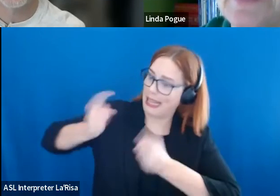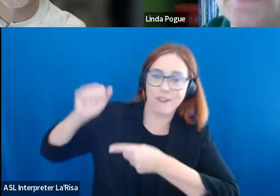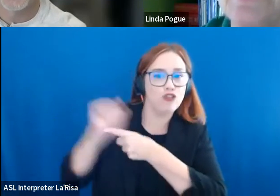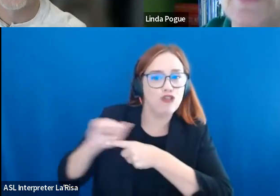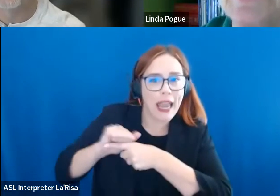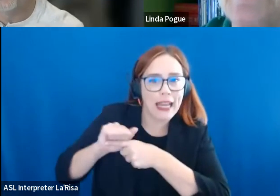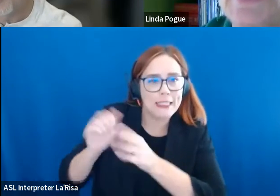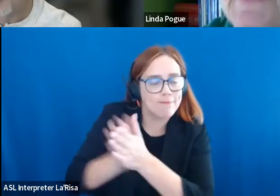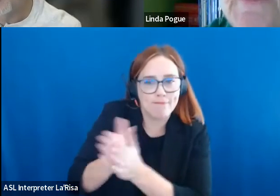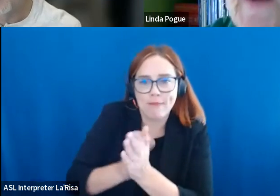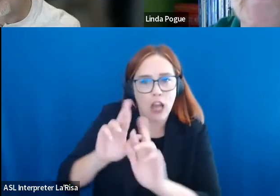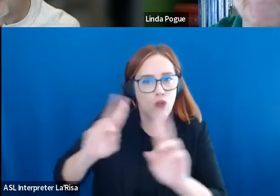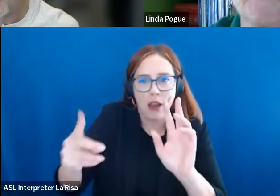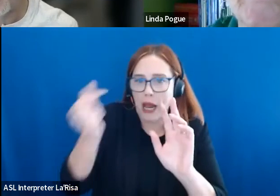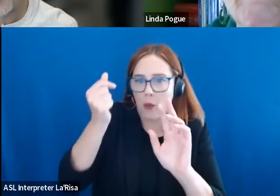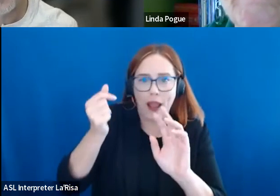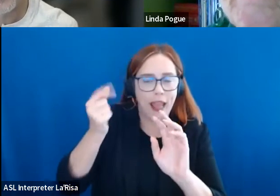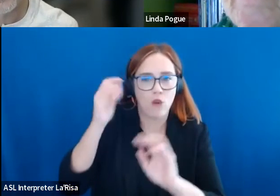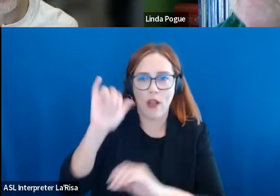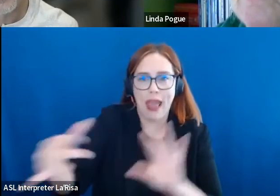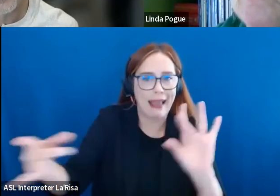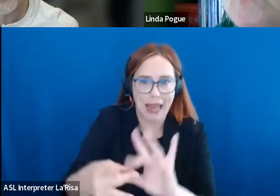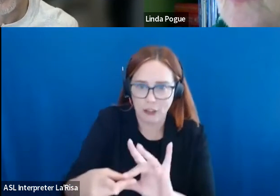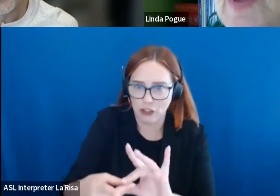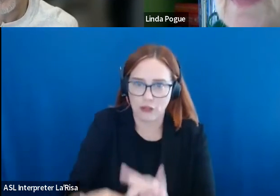connections that you'd like to make. Yeah.